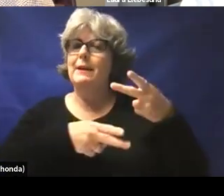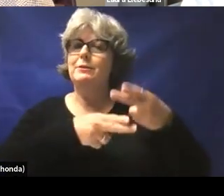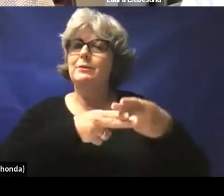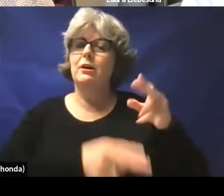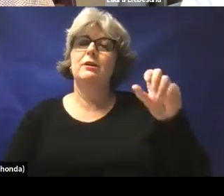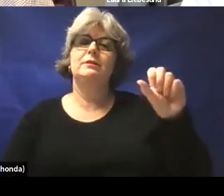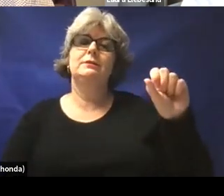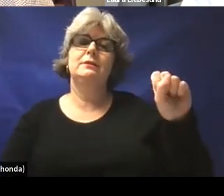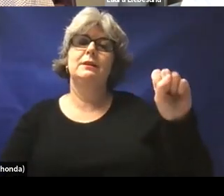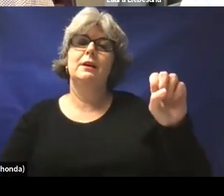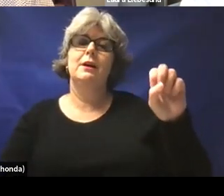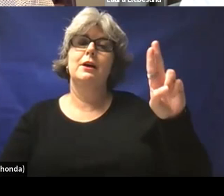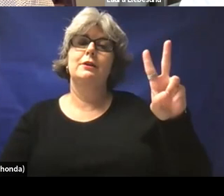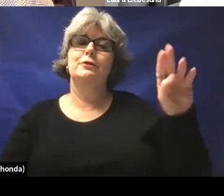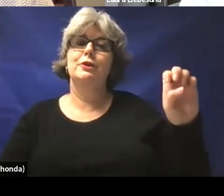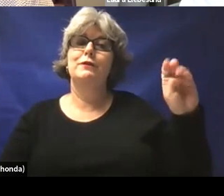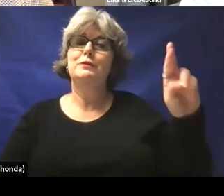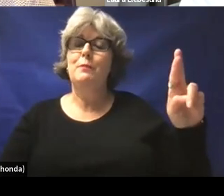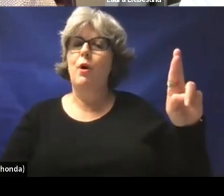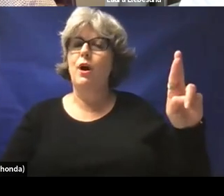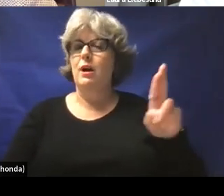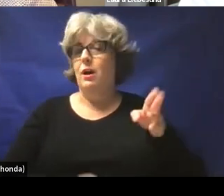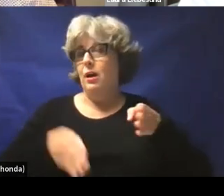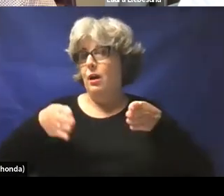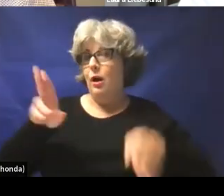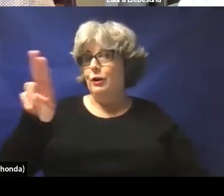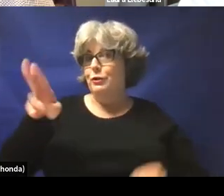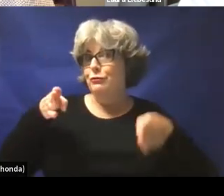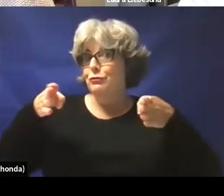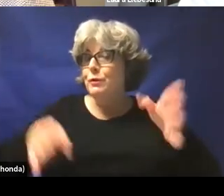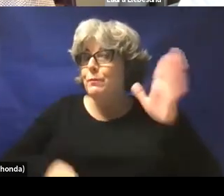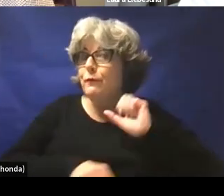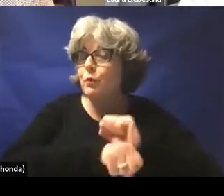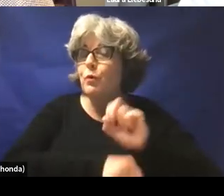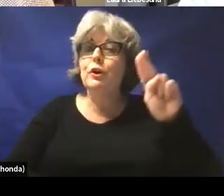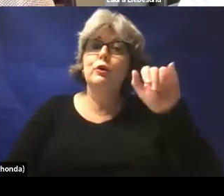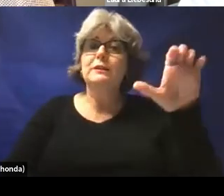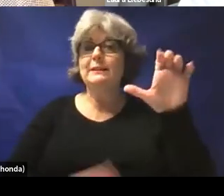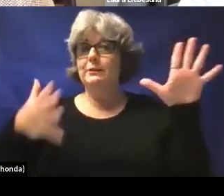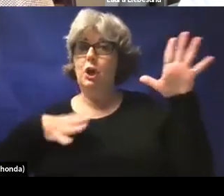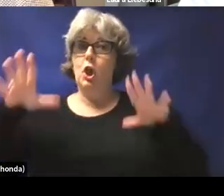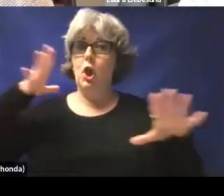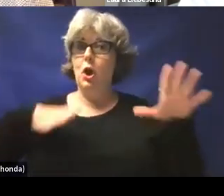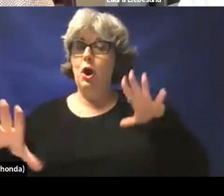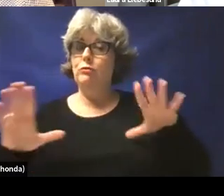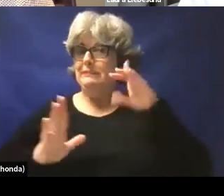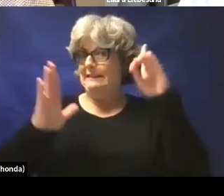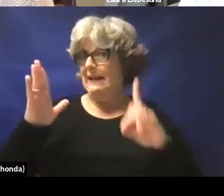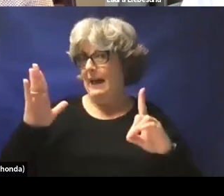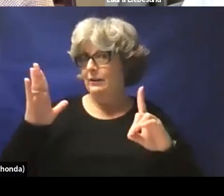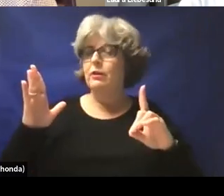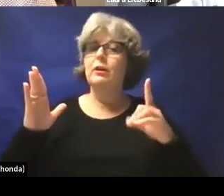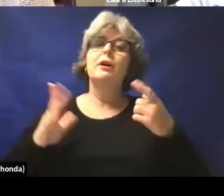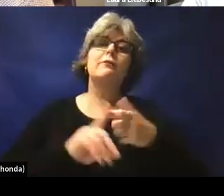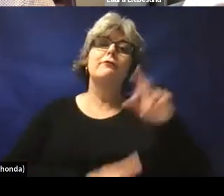Alex mentioned on U Street, he was a fashion designer in New York, originally from Maryland, but he came back to